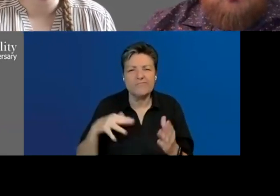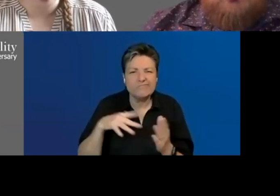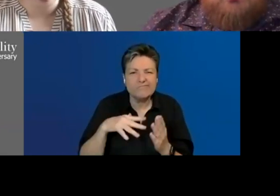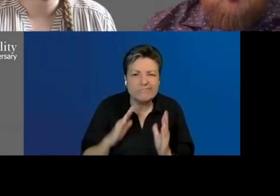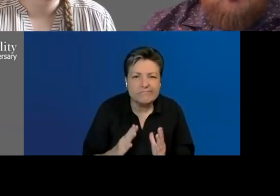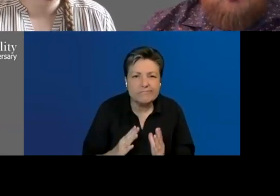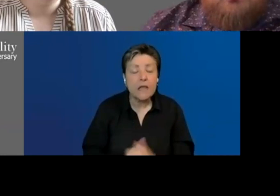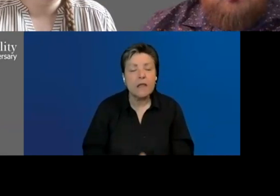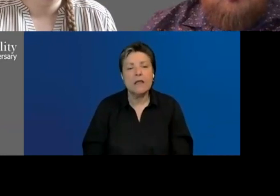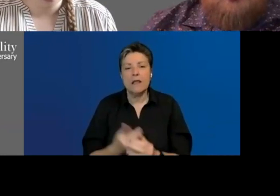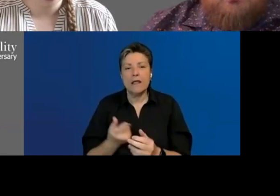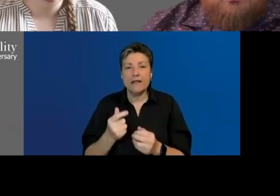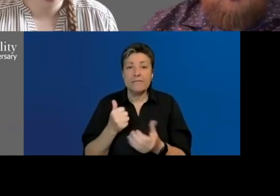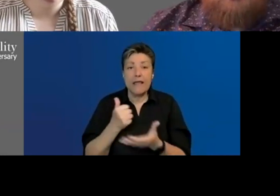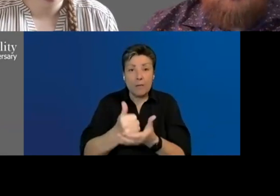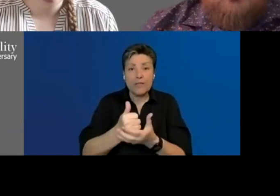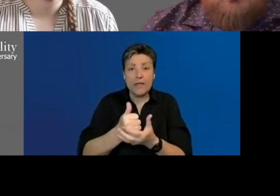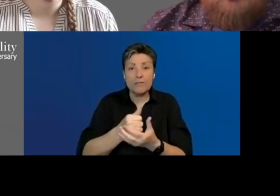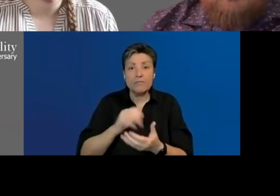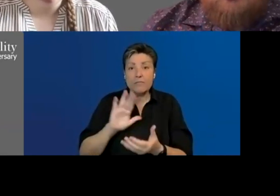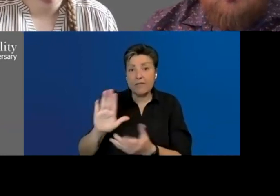to a broader audience.